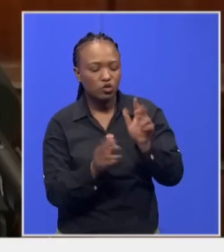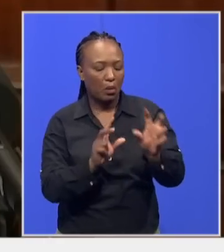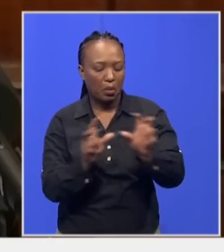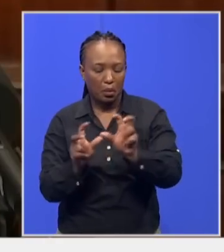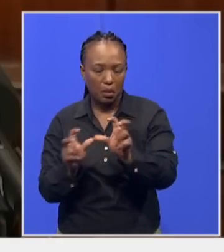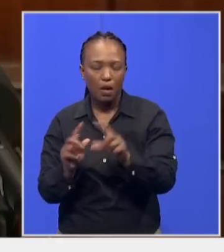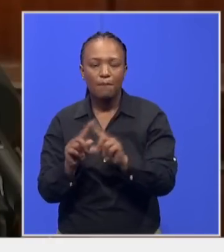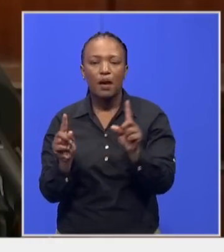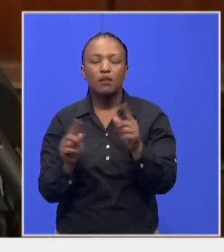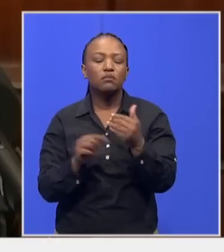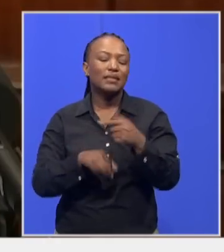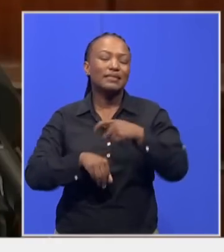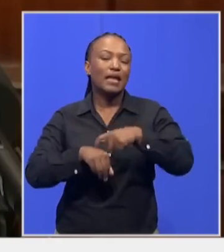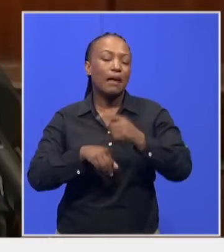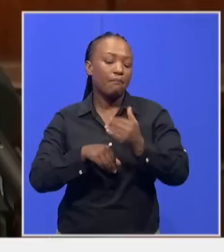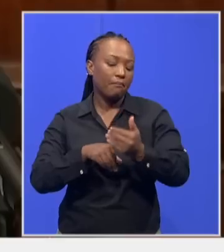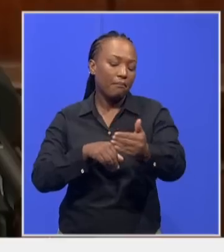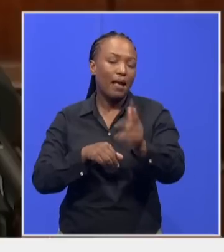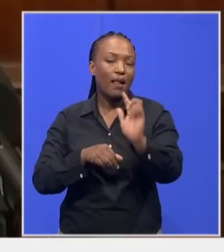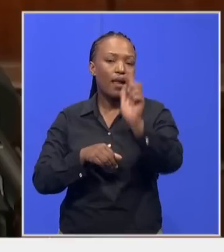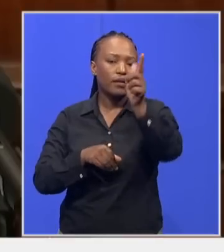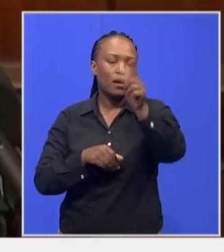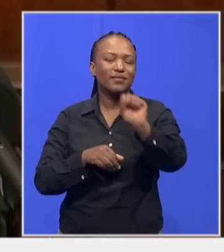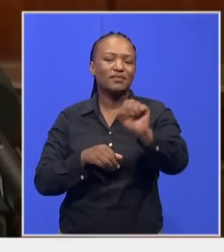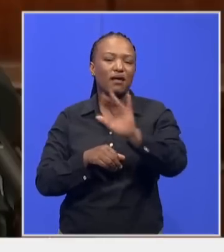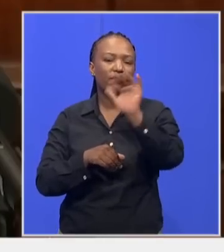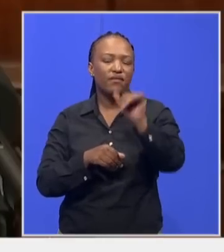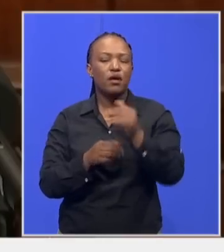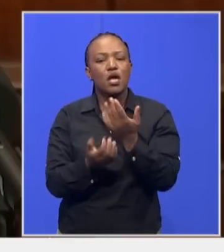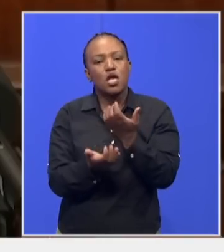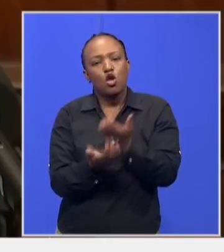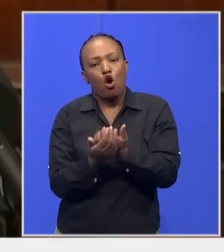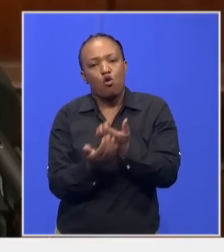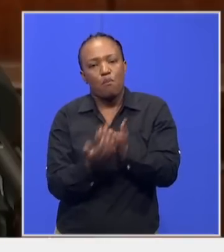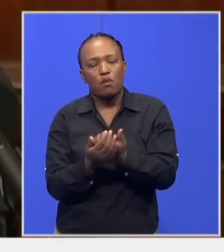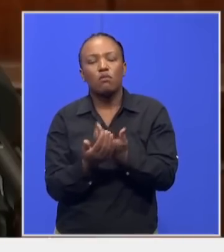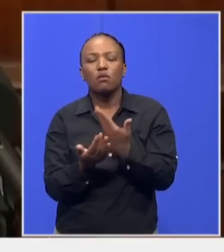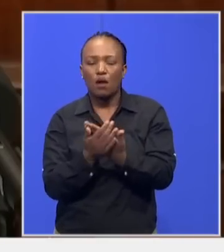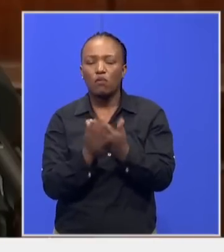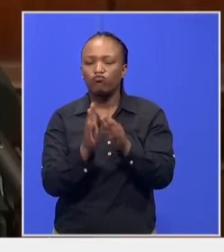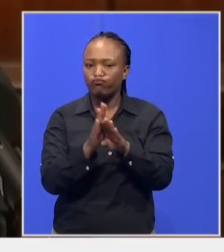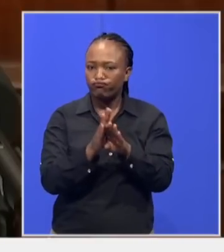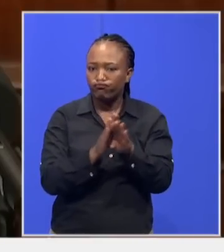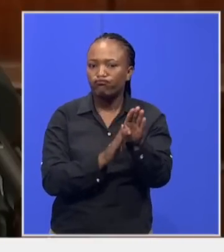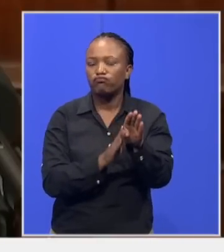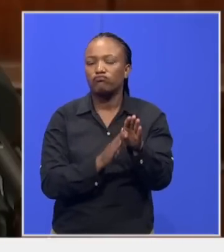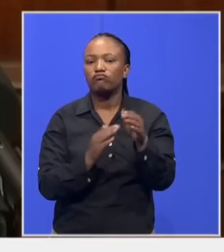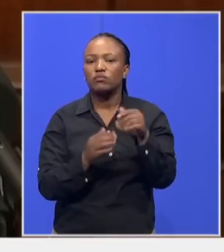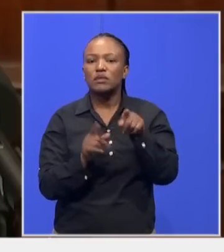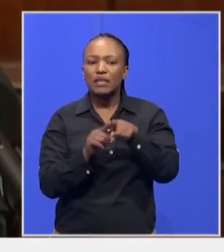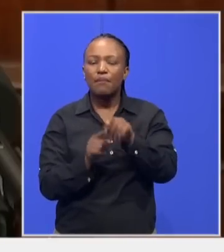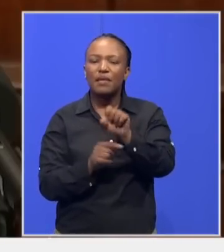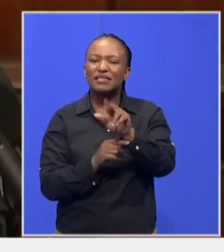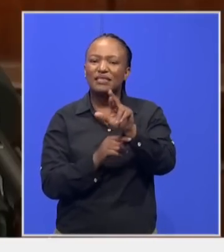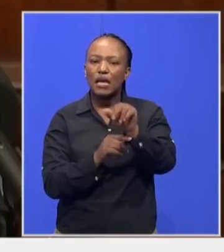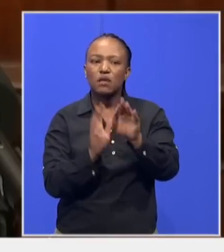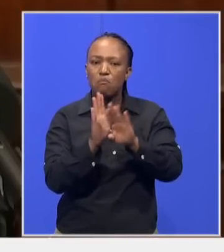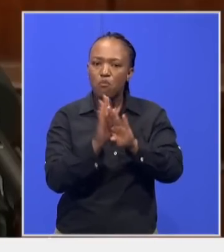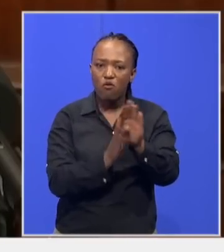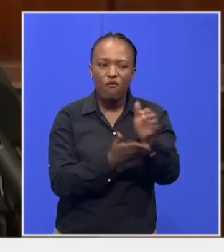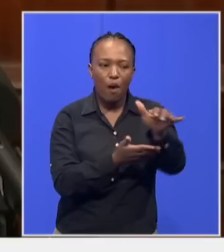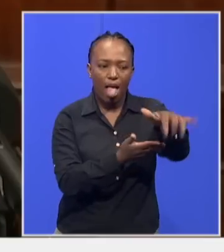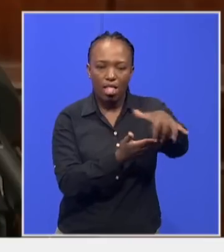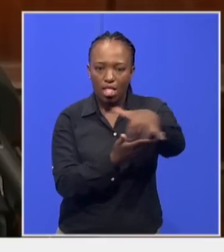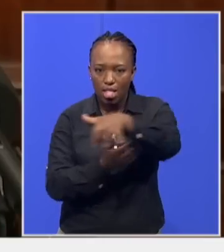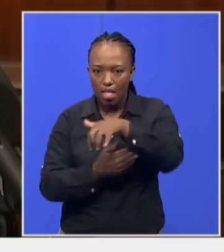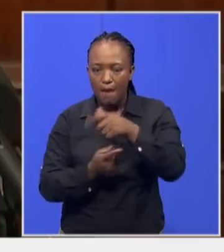of time, you are able to recover the South African economy, you are improving the collections in your National Revenue Fund, you are able to